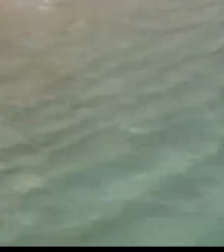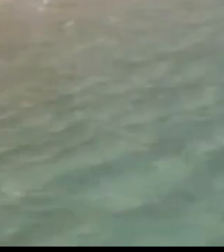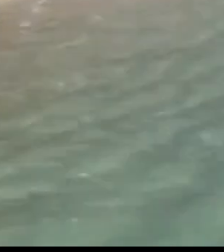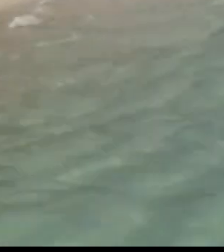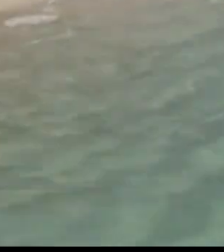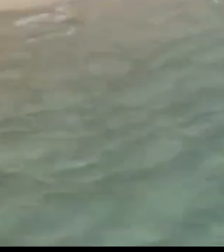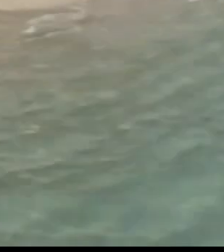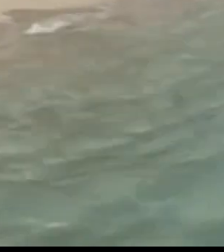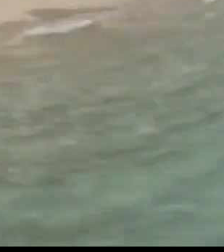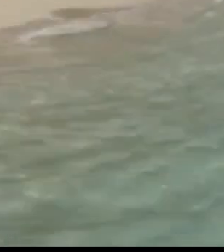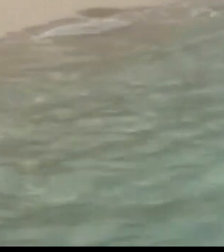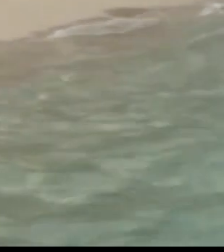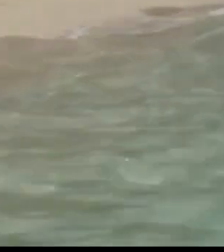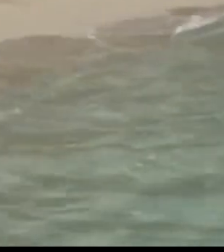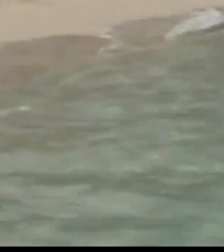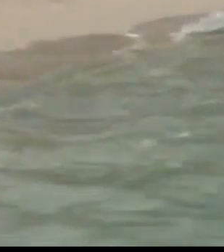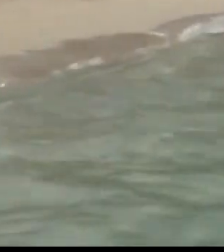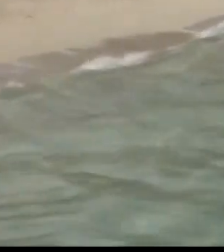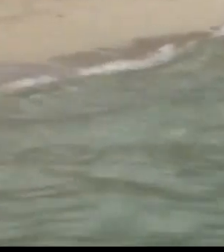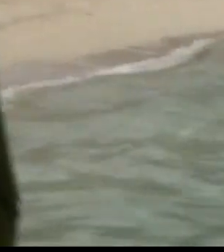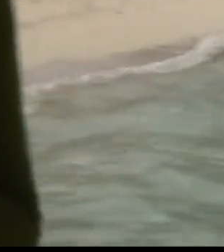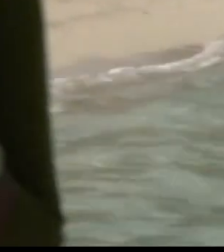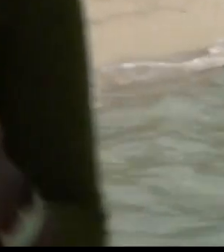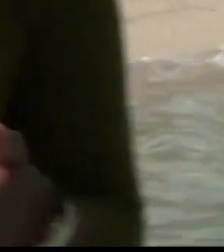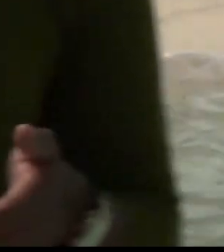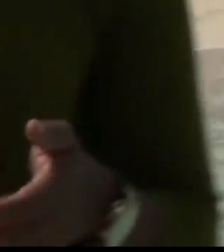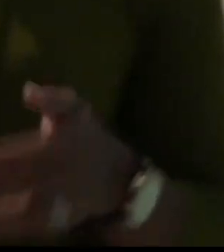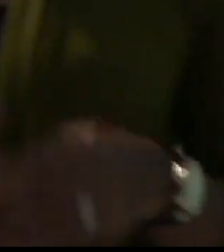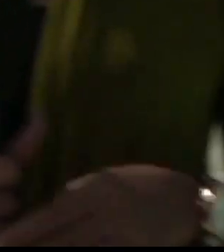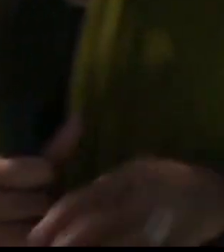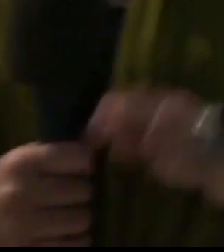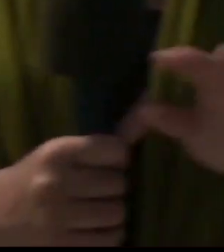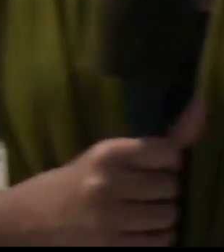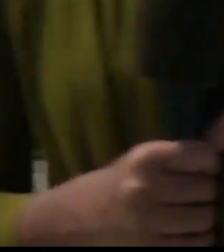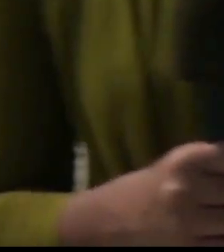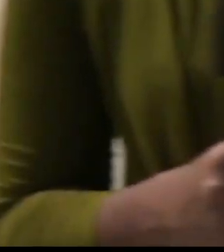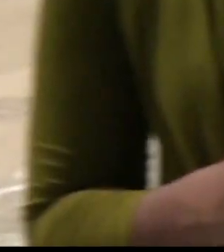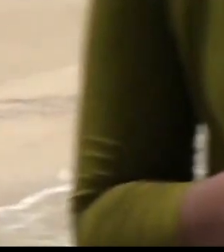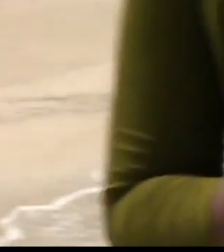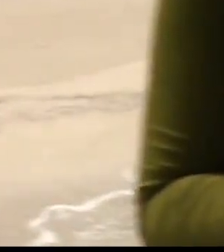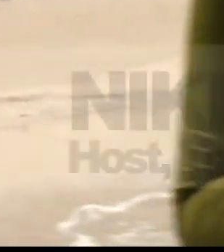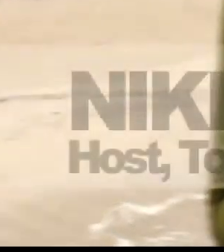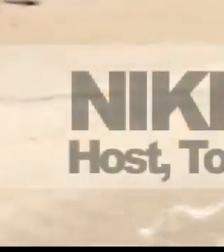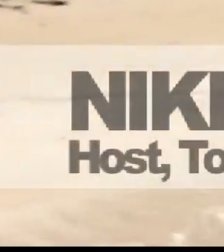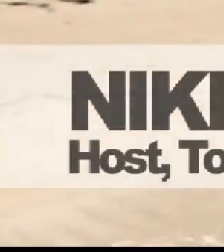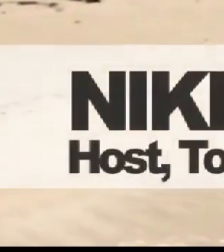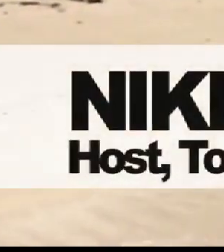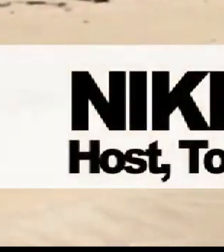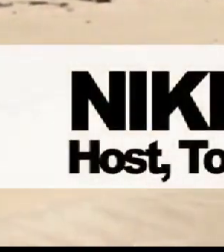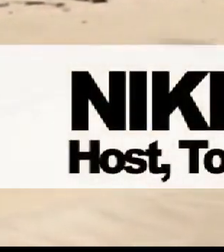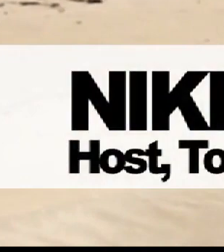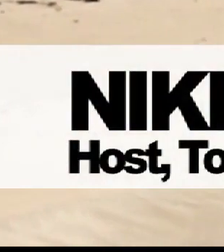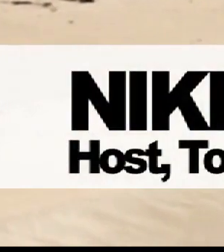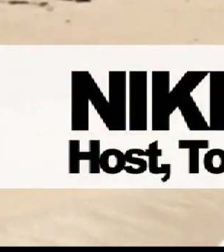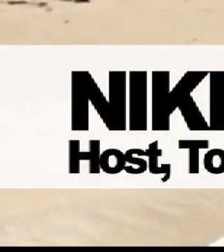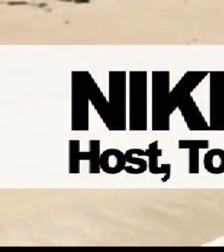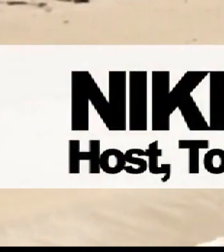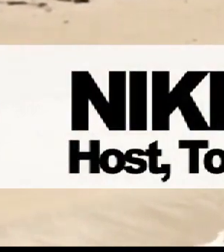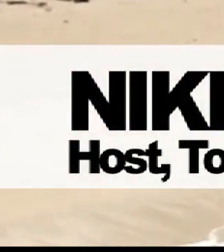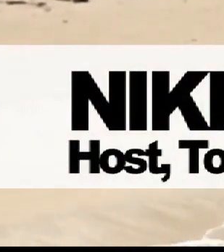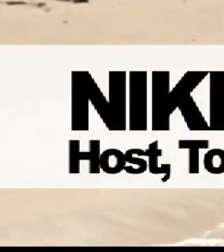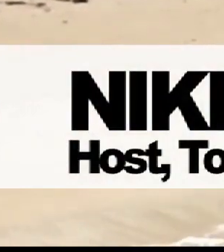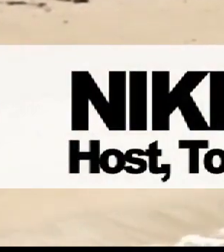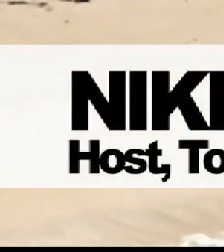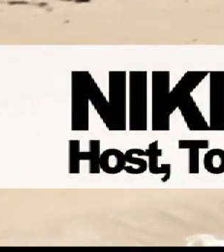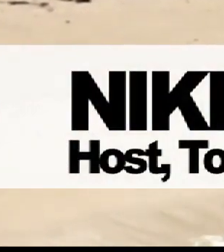several islands of the Bahamas were spared the wrath of Hurricane Joaquin, but it stormed through the southern islands, leaving behind a path